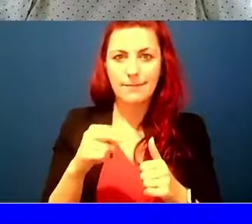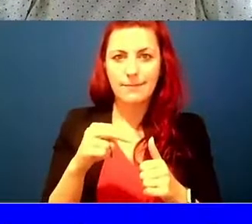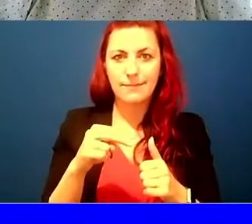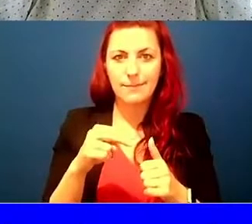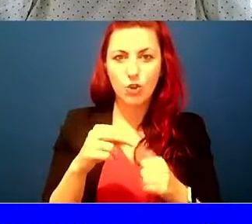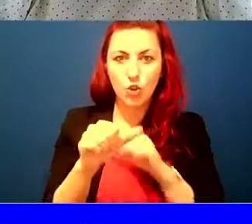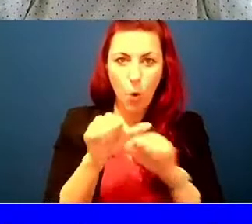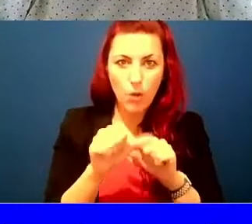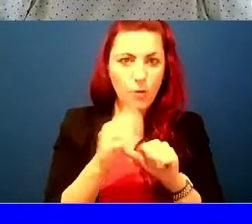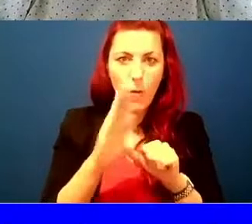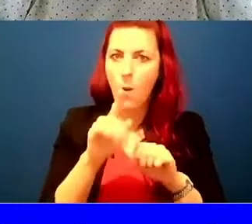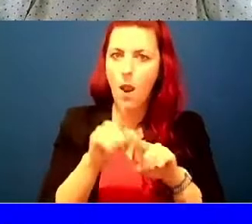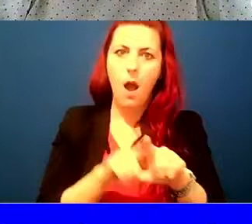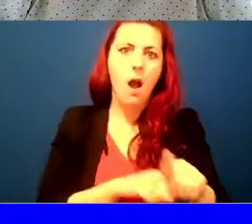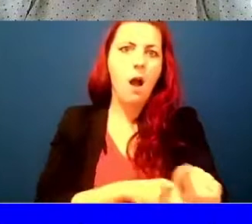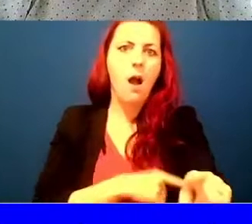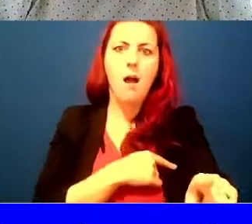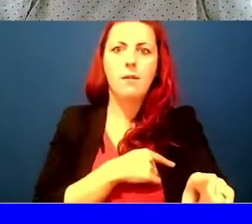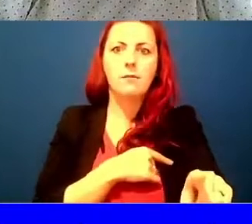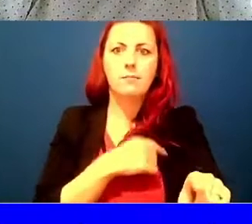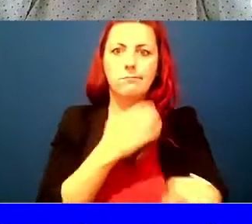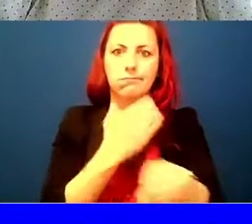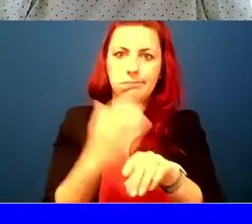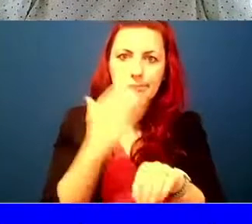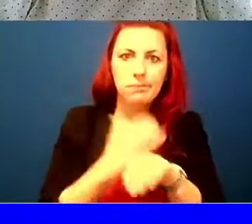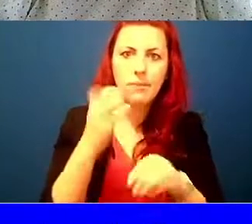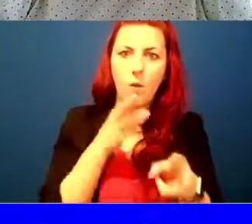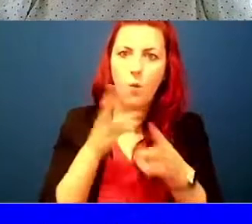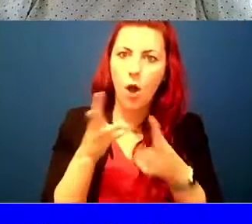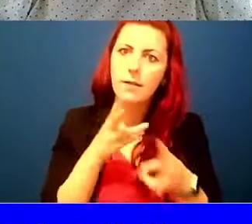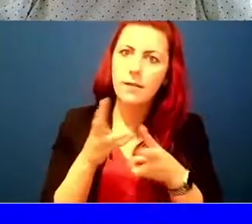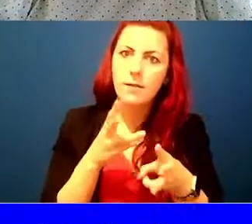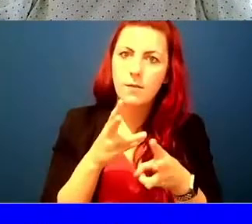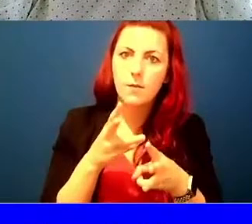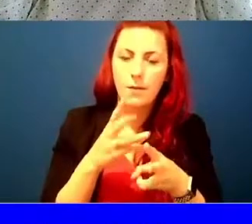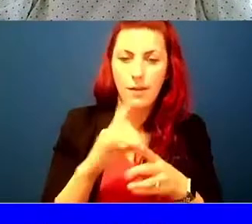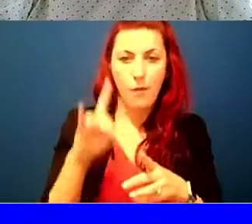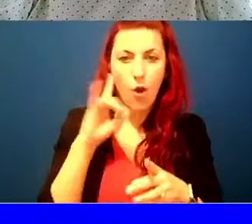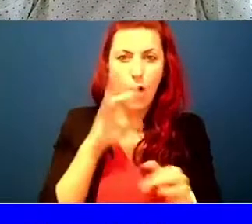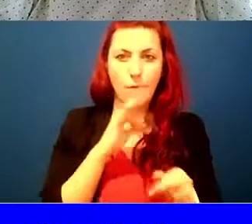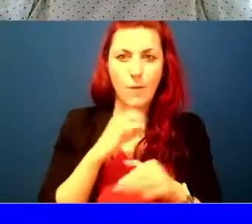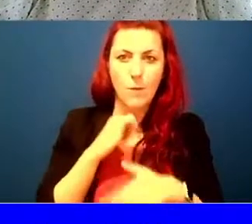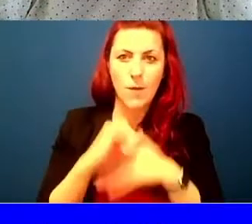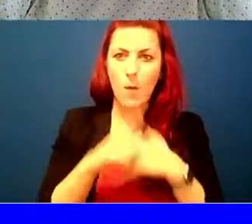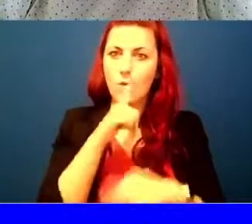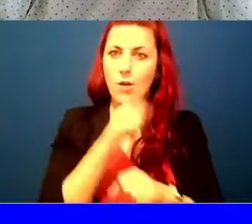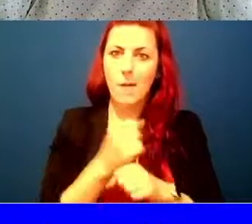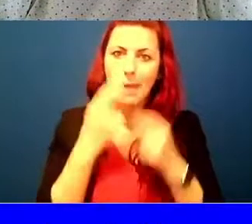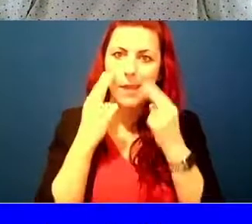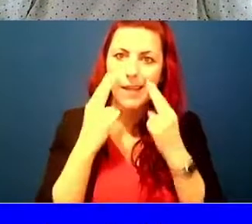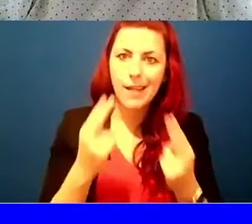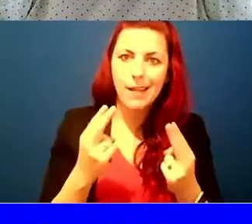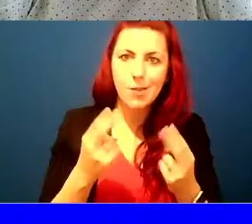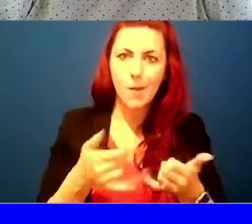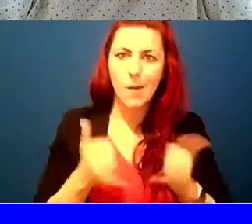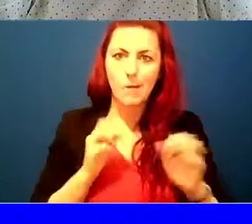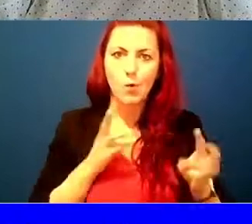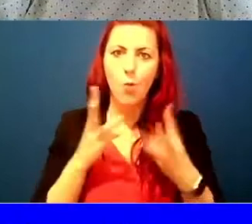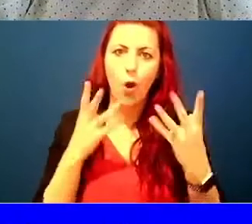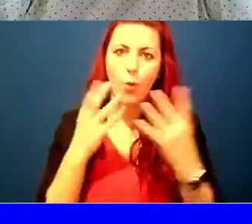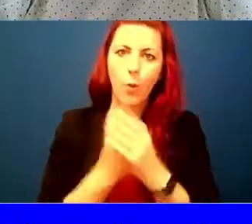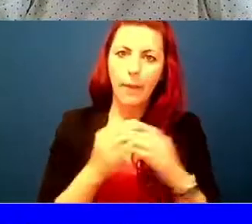and sustained. As we've heard the themes coming out of today, we've talked about the needs to work with